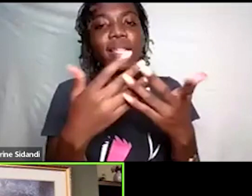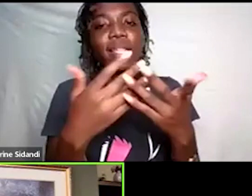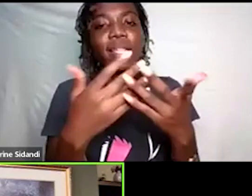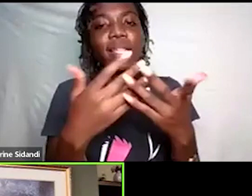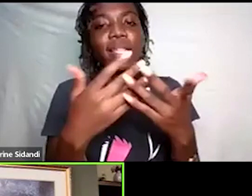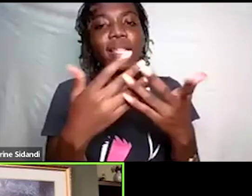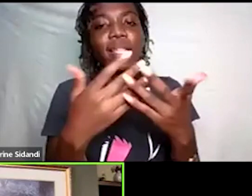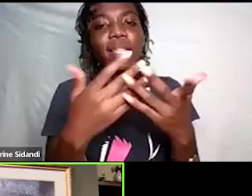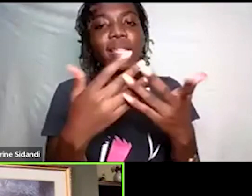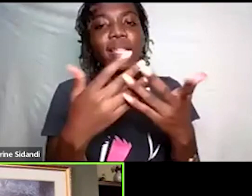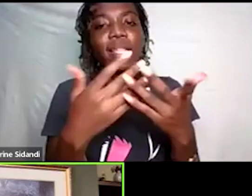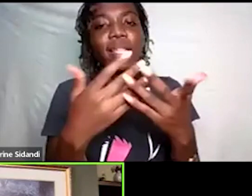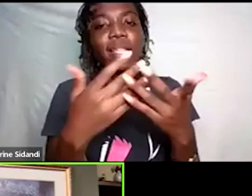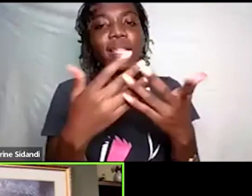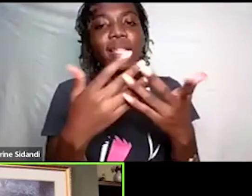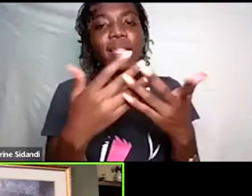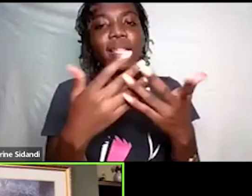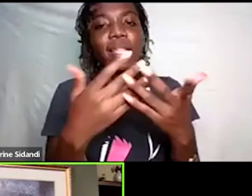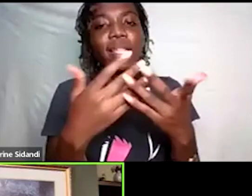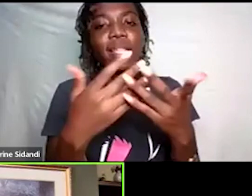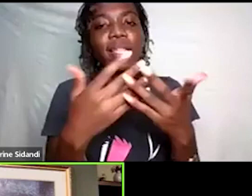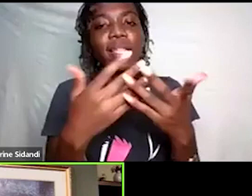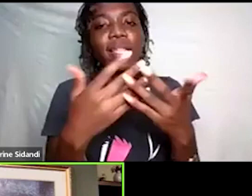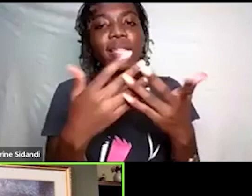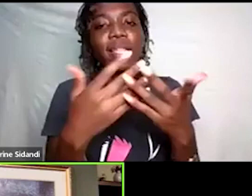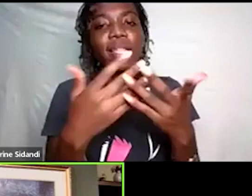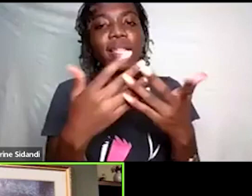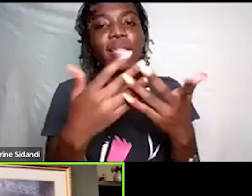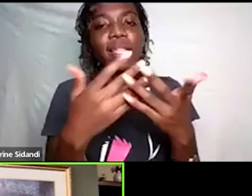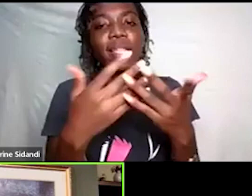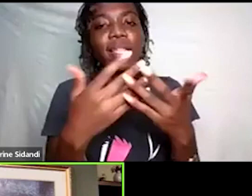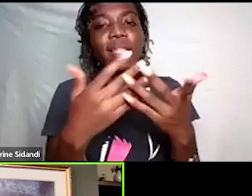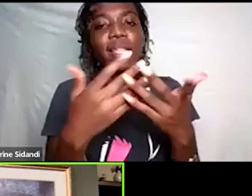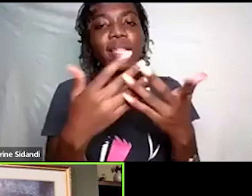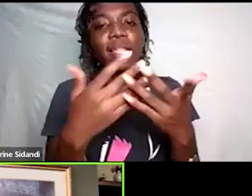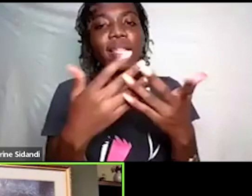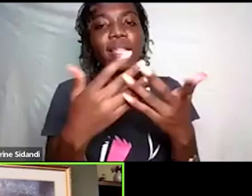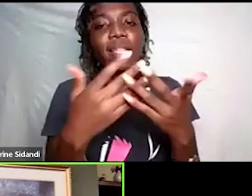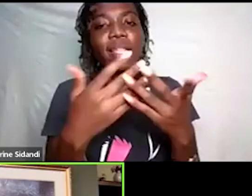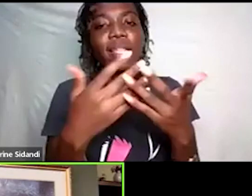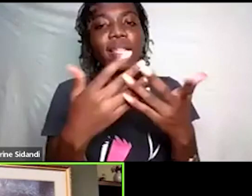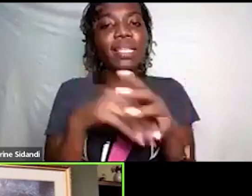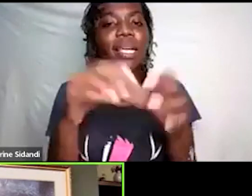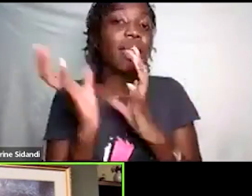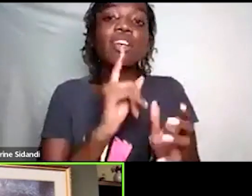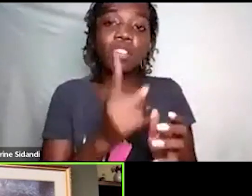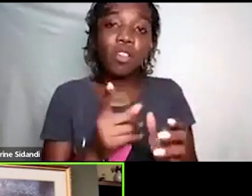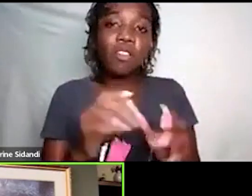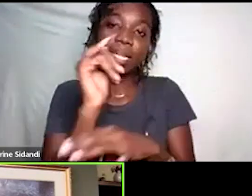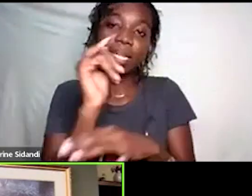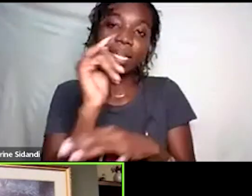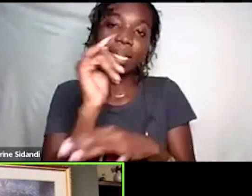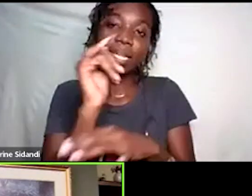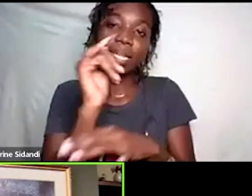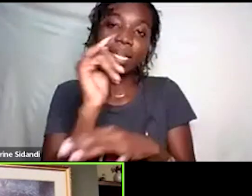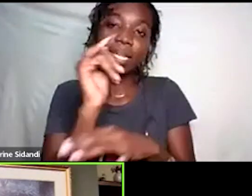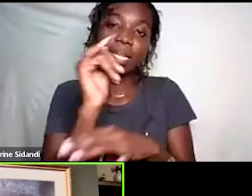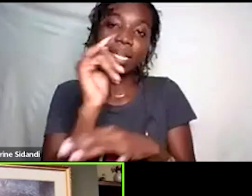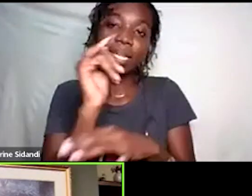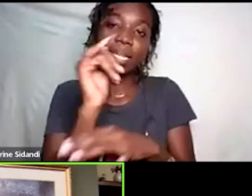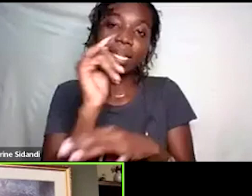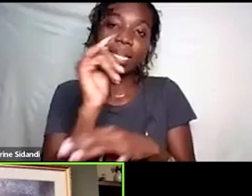family place drama. And that's why I told you, good luck with trying to separate them. Very good luck. It never